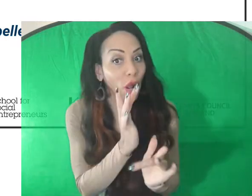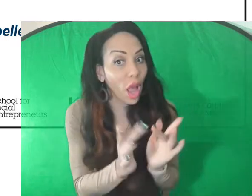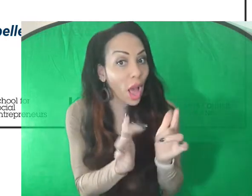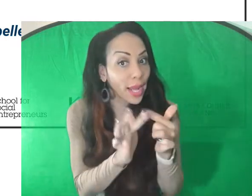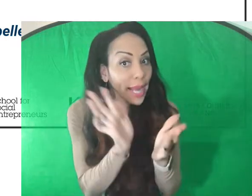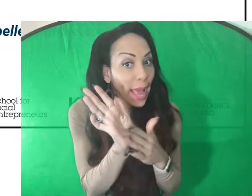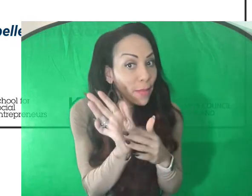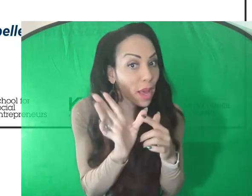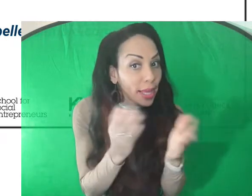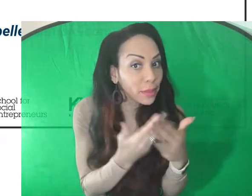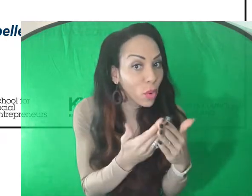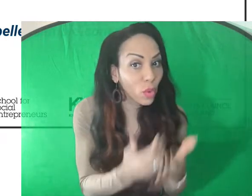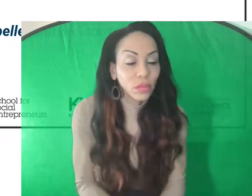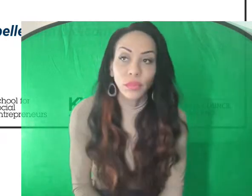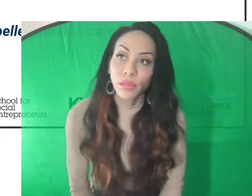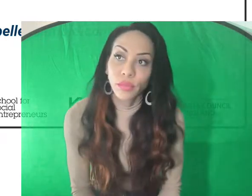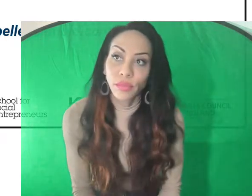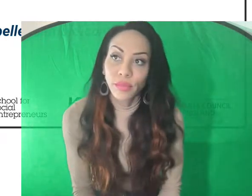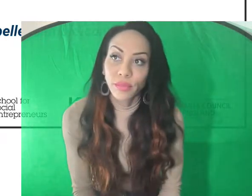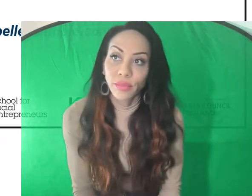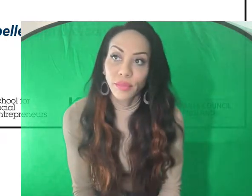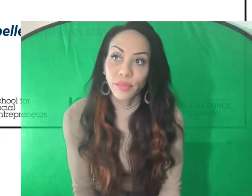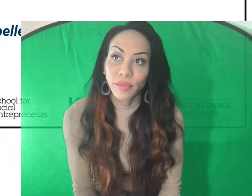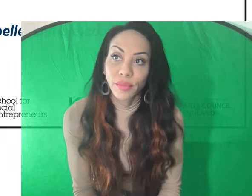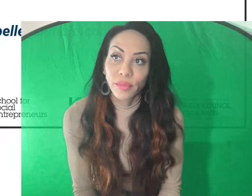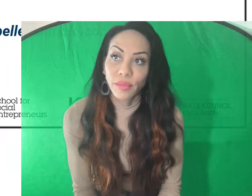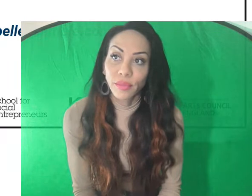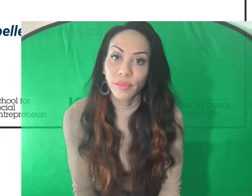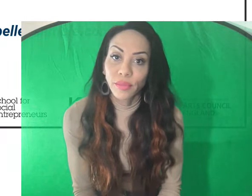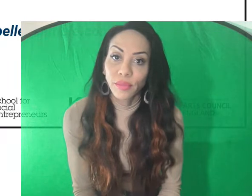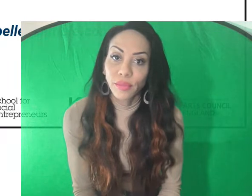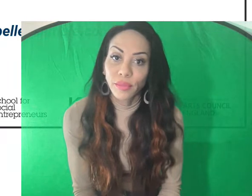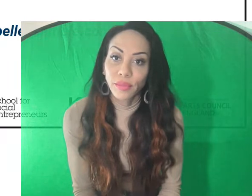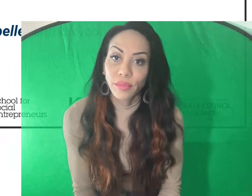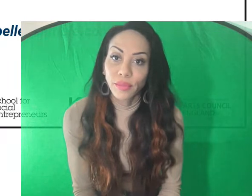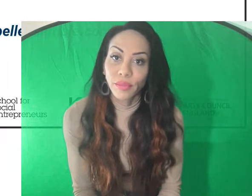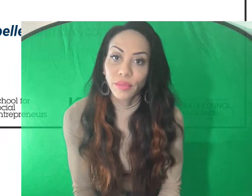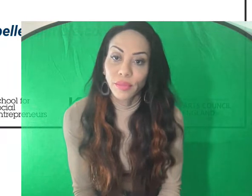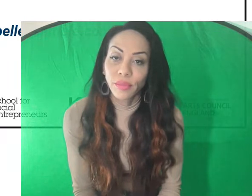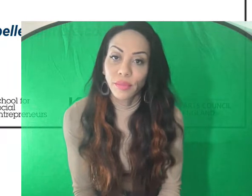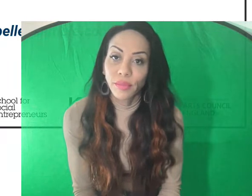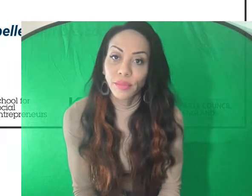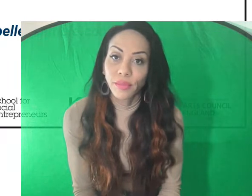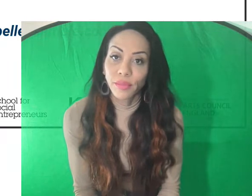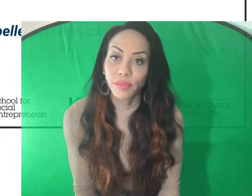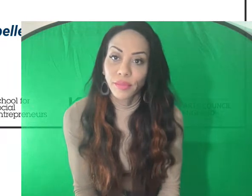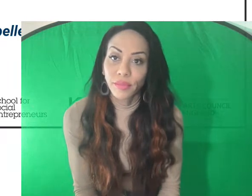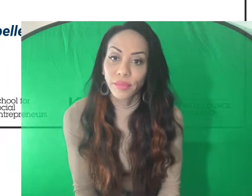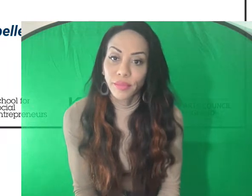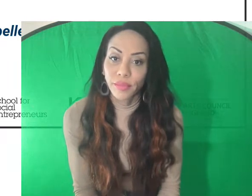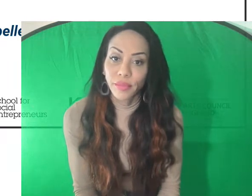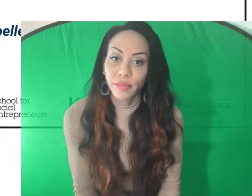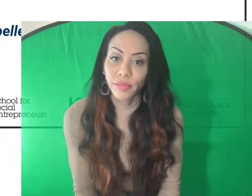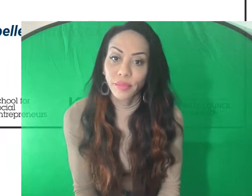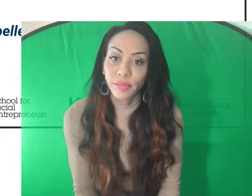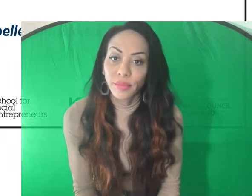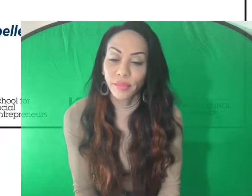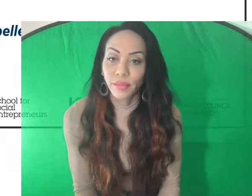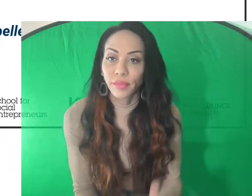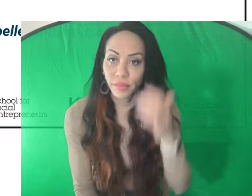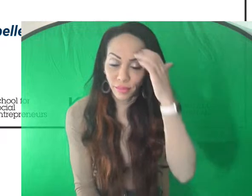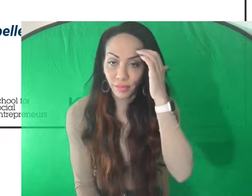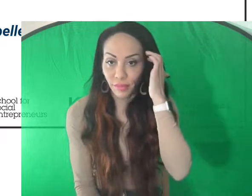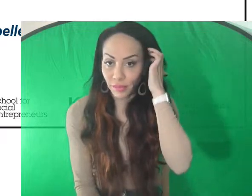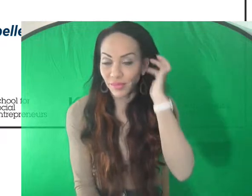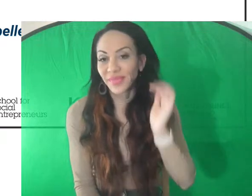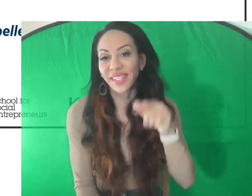No. Yeah. Go for it. Sorry, this is a more complicated